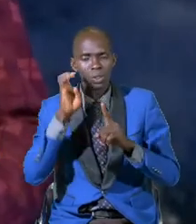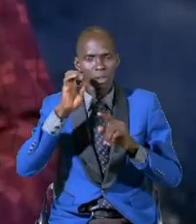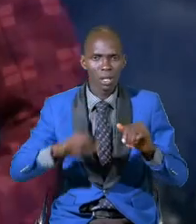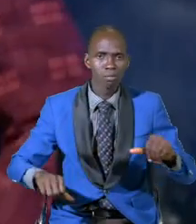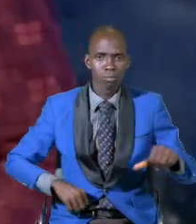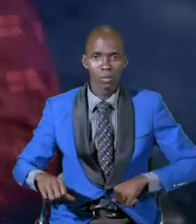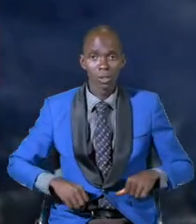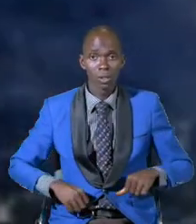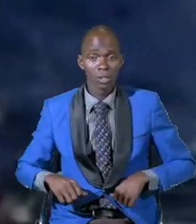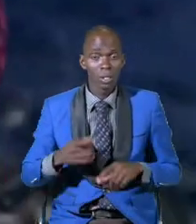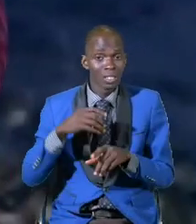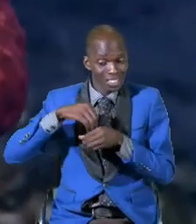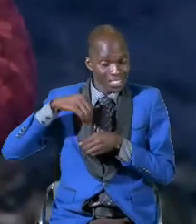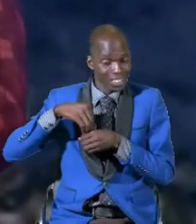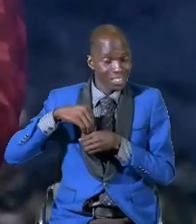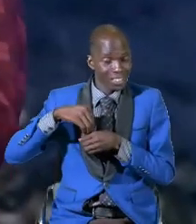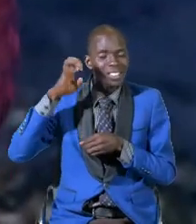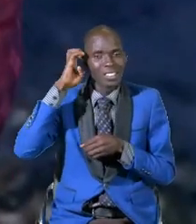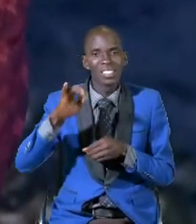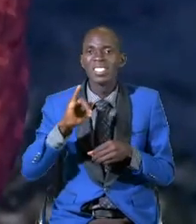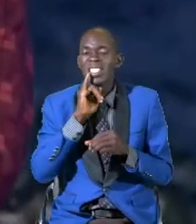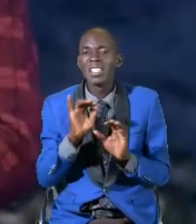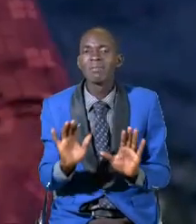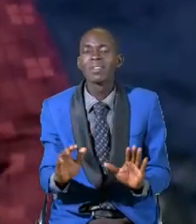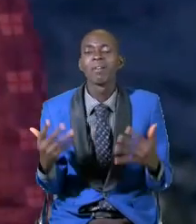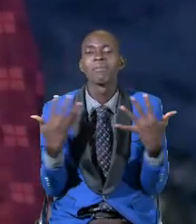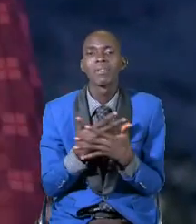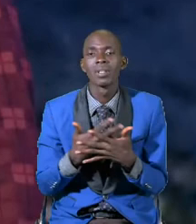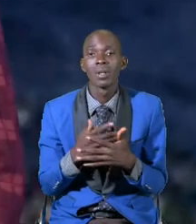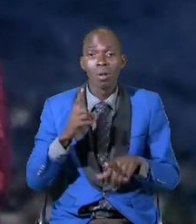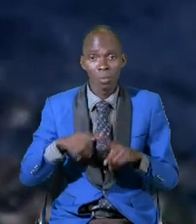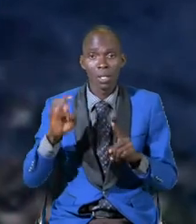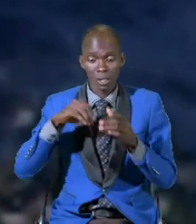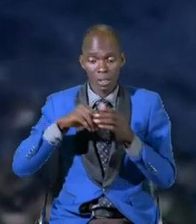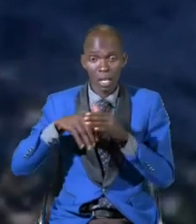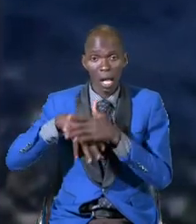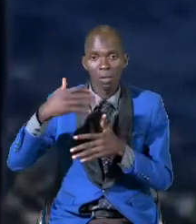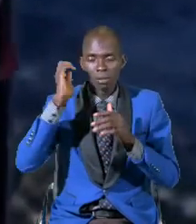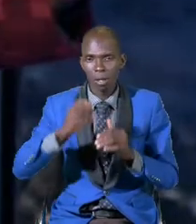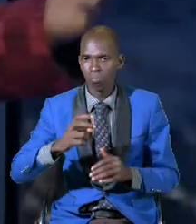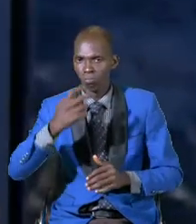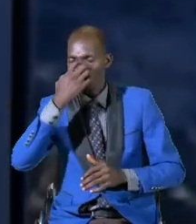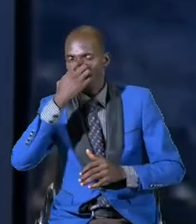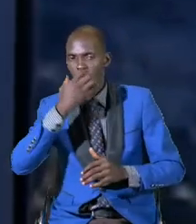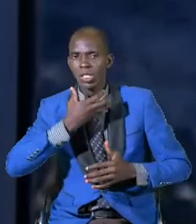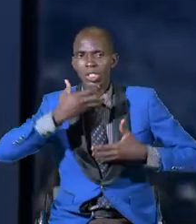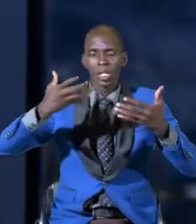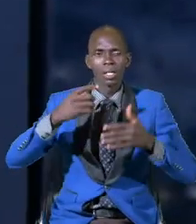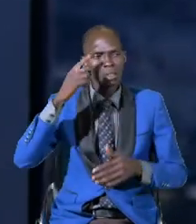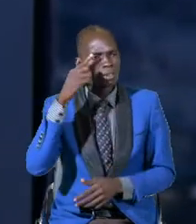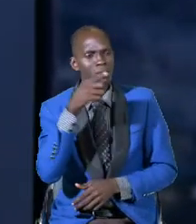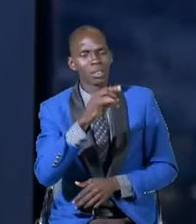timid on the inside, but he can shout. And then you say that to put up everyone, and you think they are stronger than you